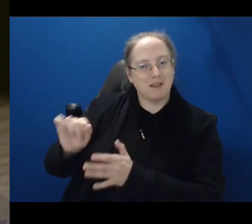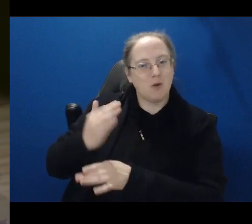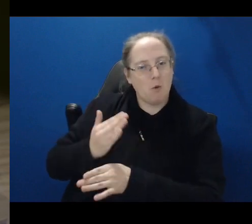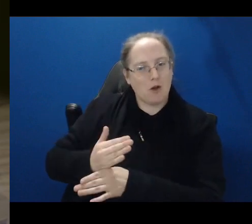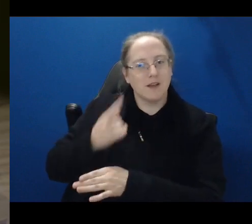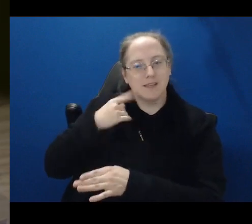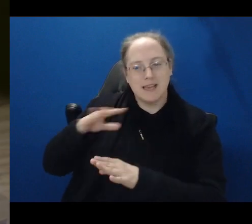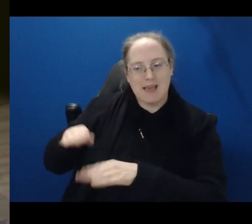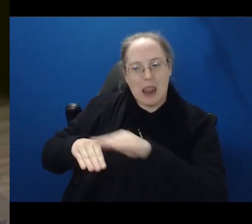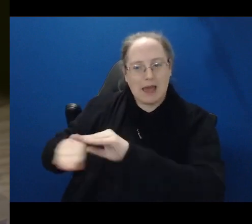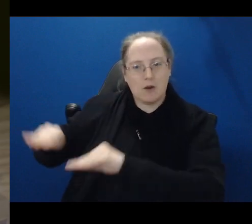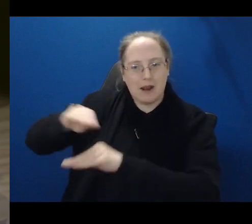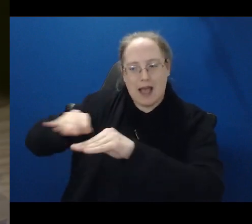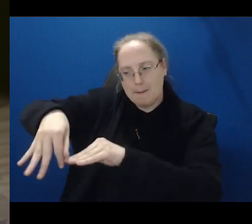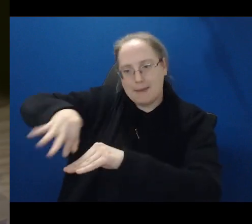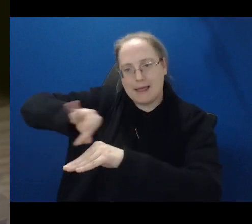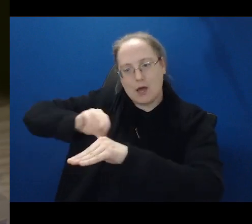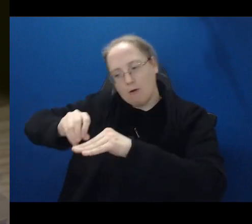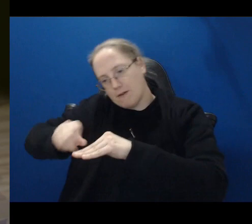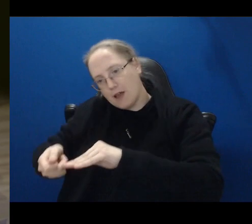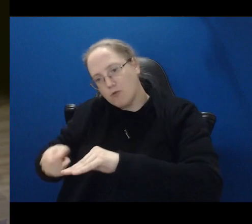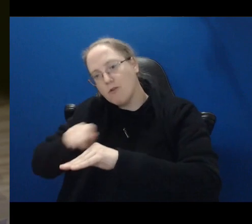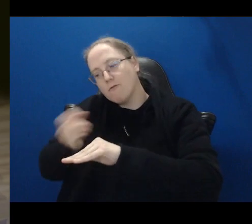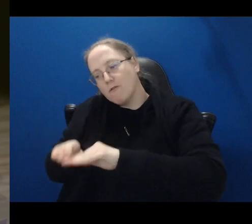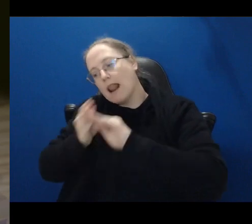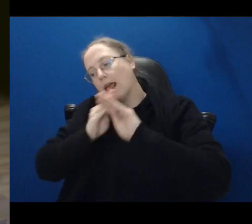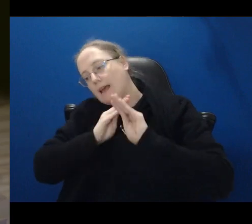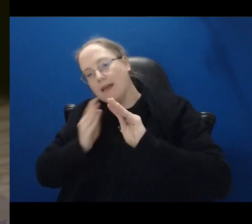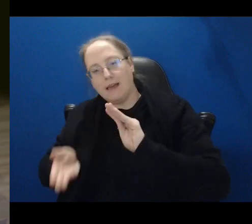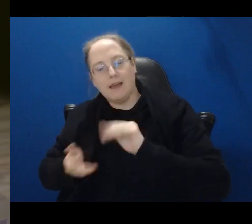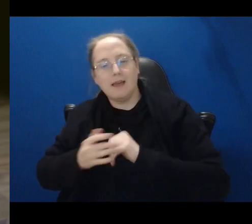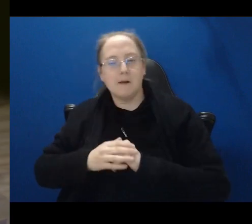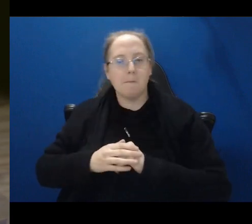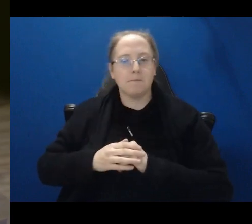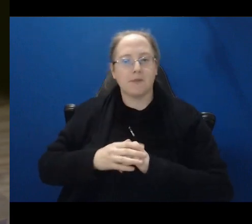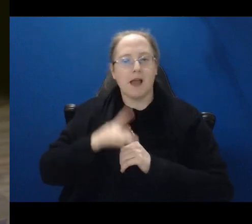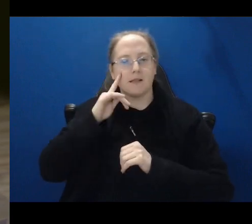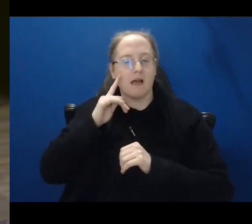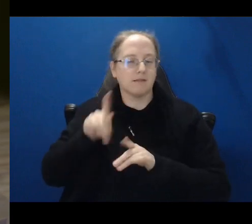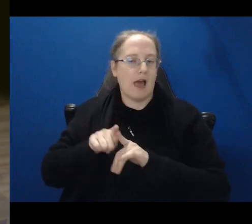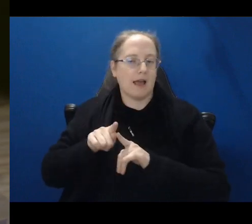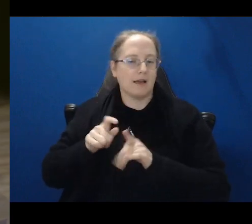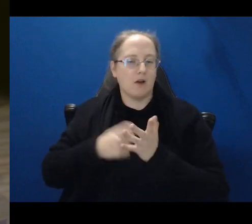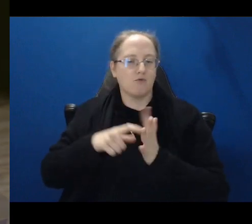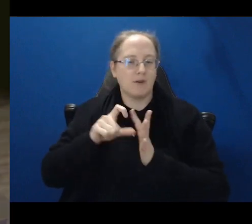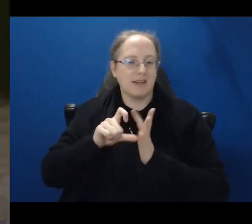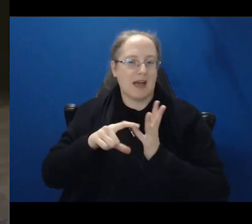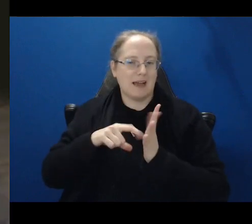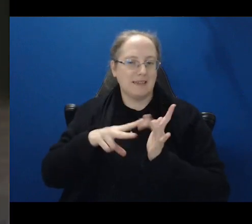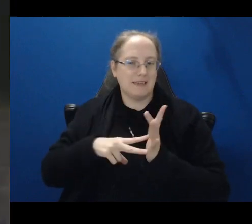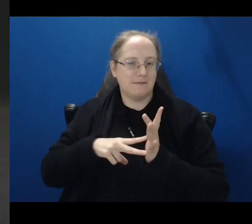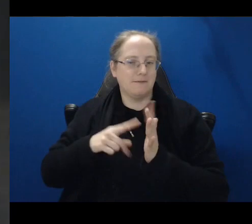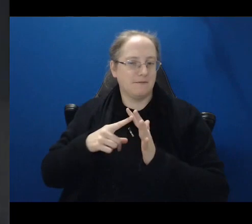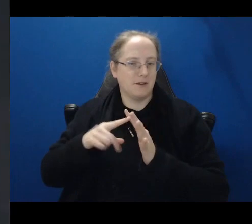peeling back, it's almost like a reductive, sort of print in a way too, where you sort of start and then you pull it back and